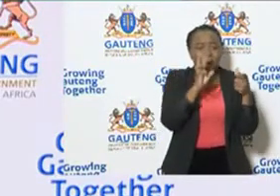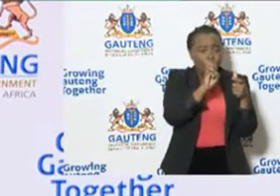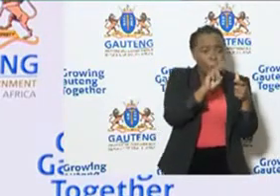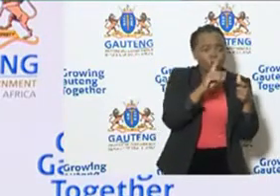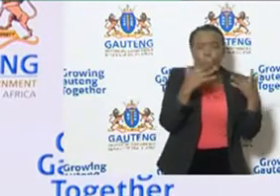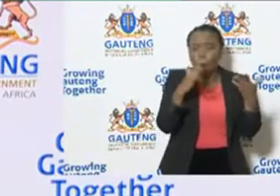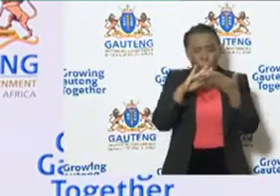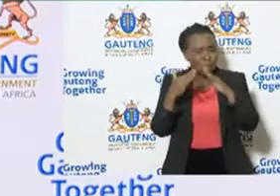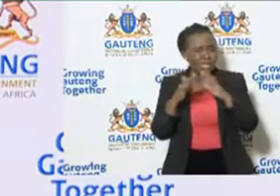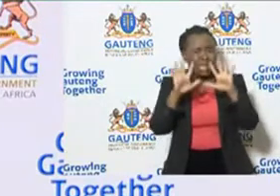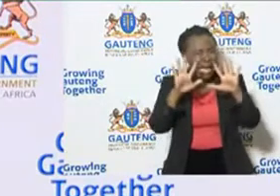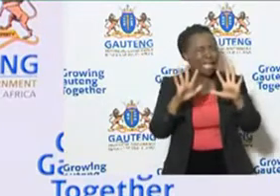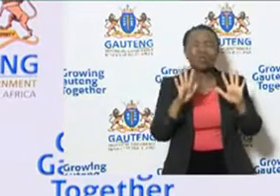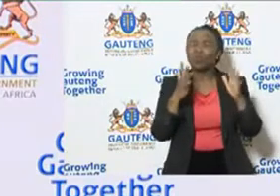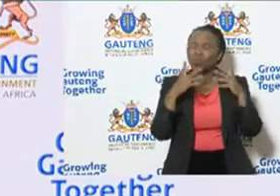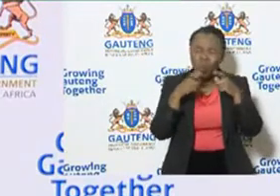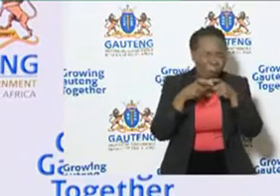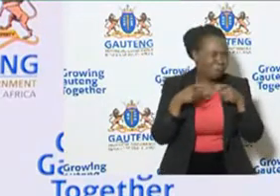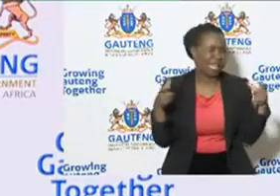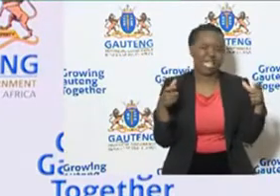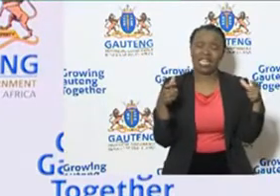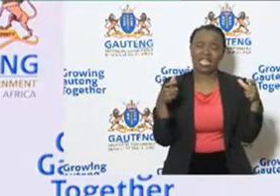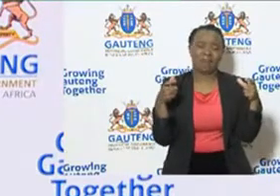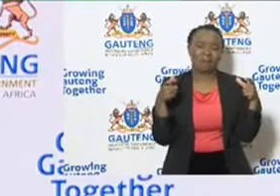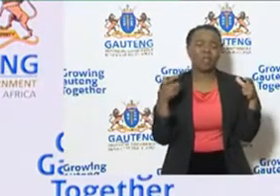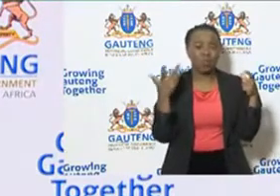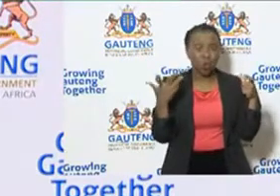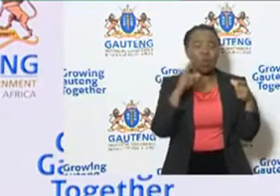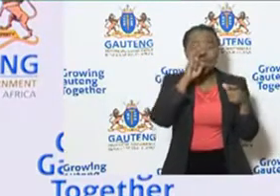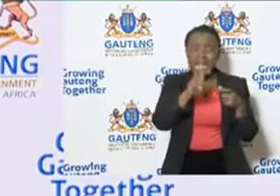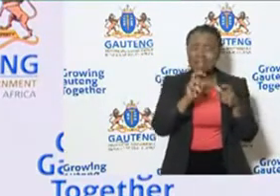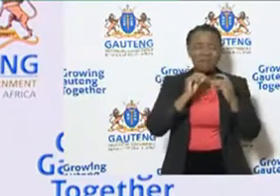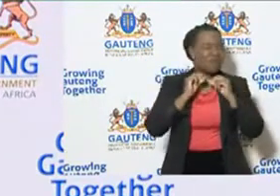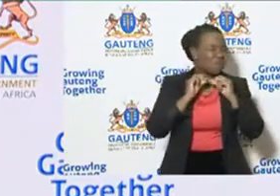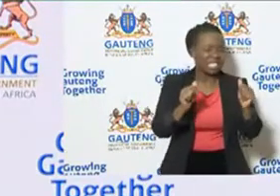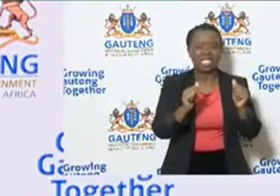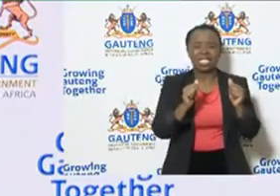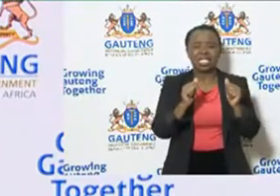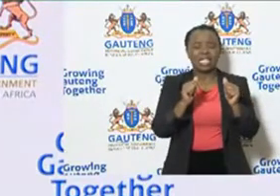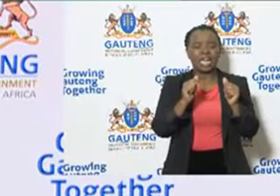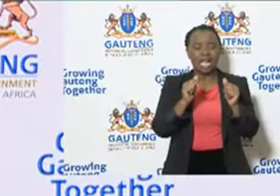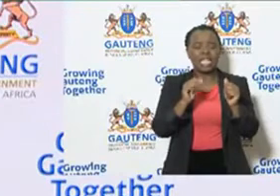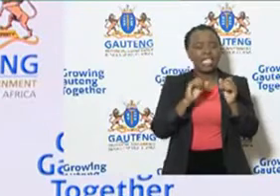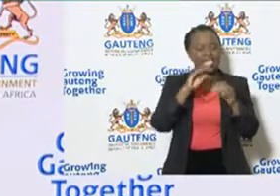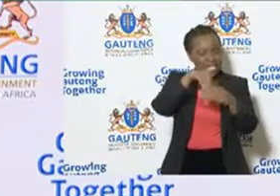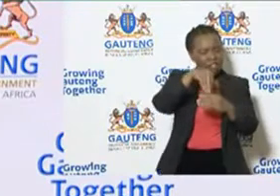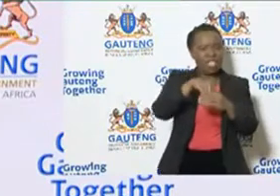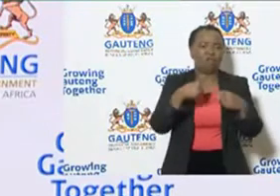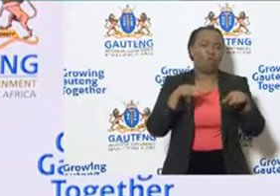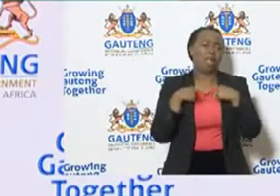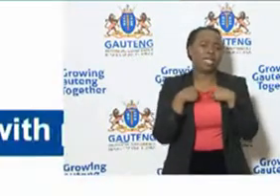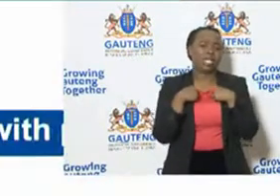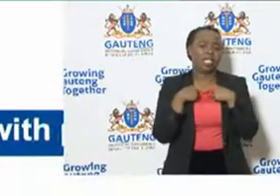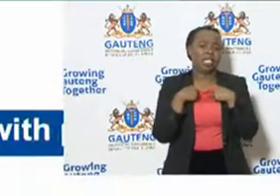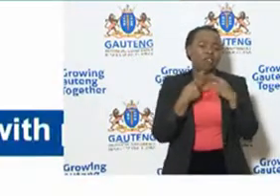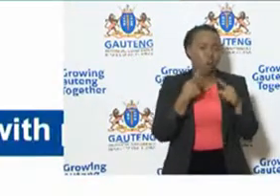10 is big enough to require a significant intervention from us. And you'd see